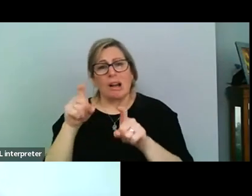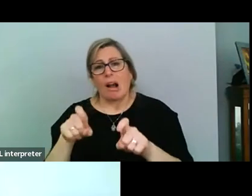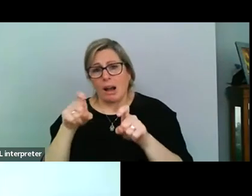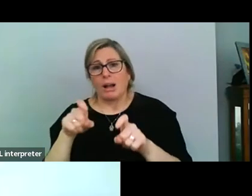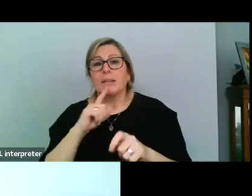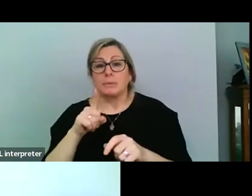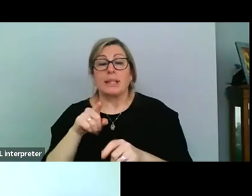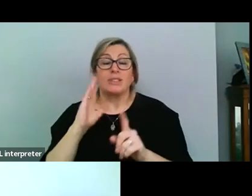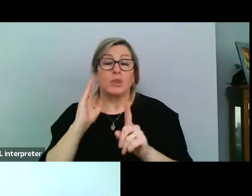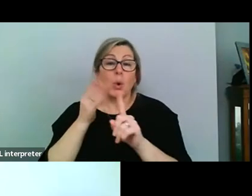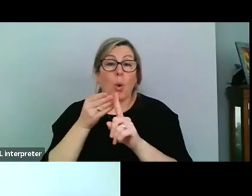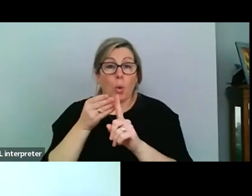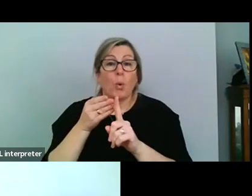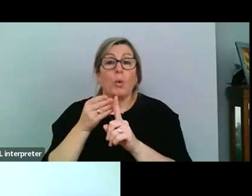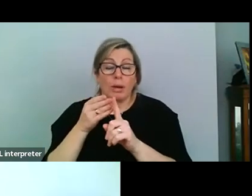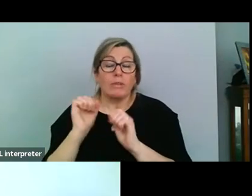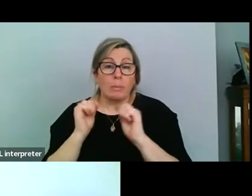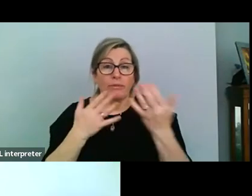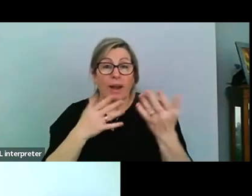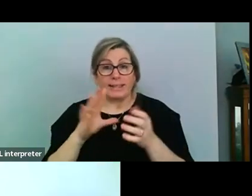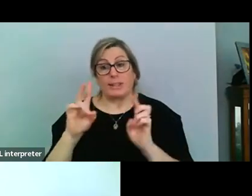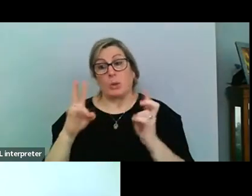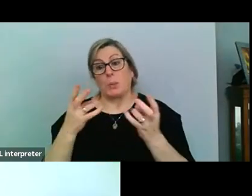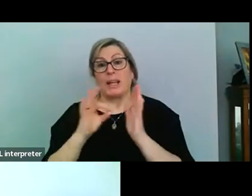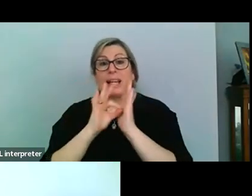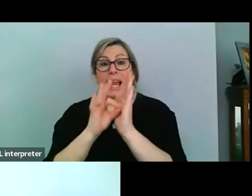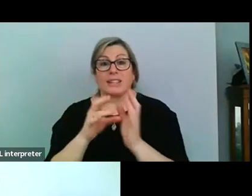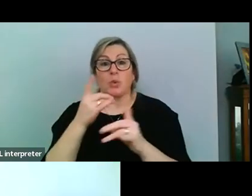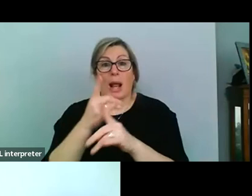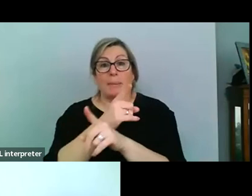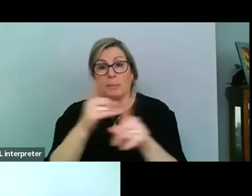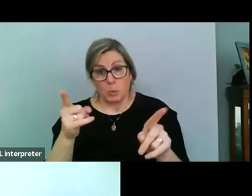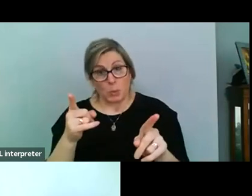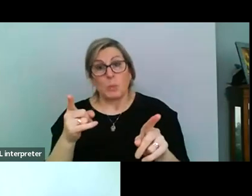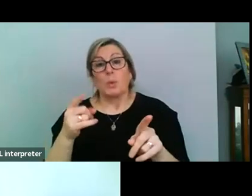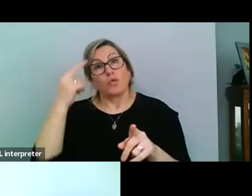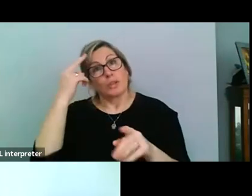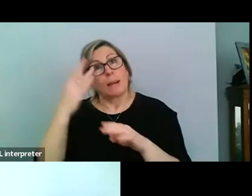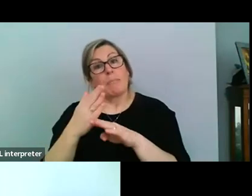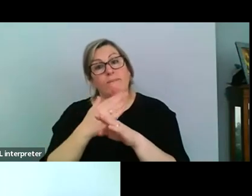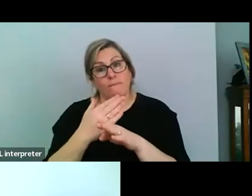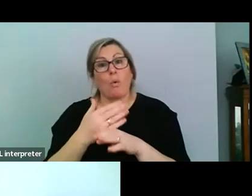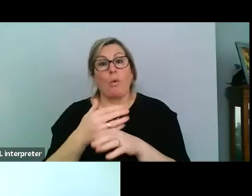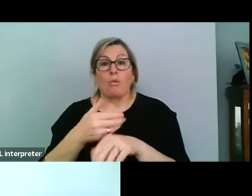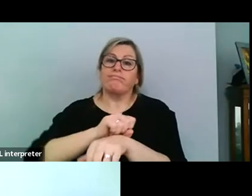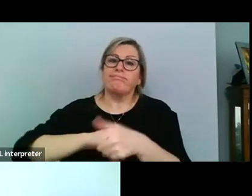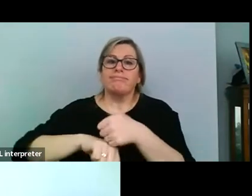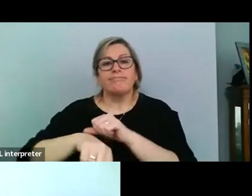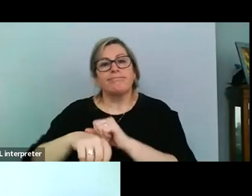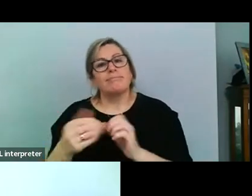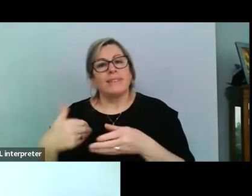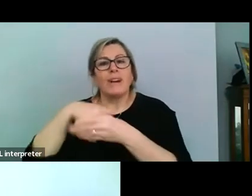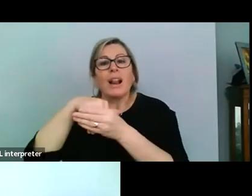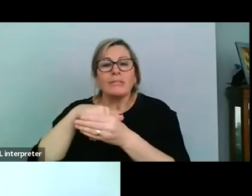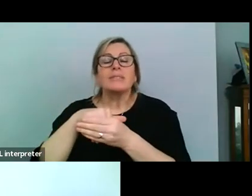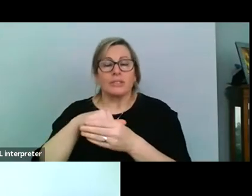the goal of providing this quick guide, that it's going to be as quick and painless a process for you to fill